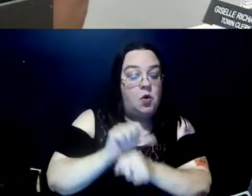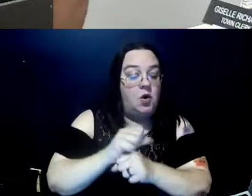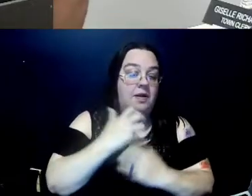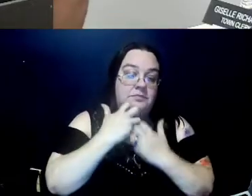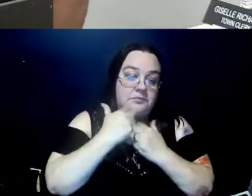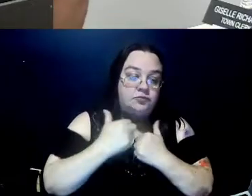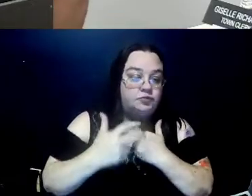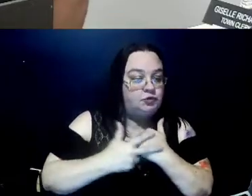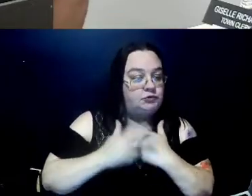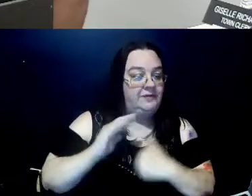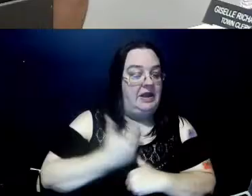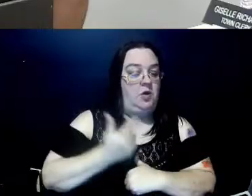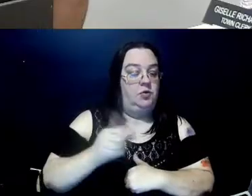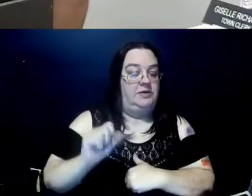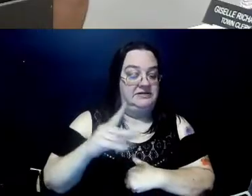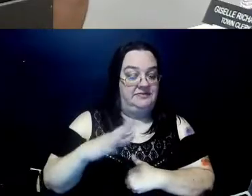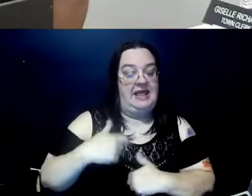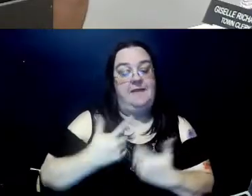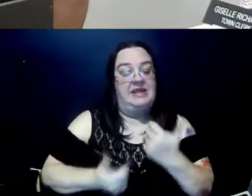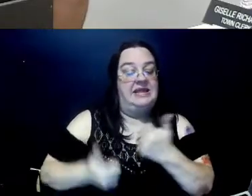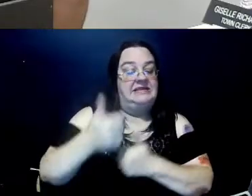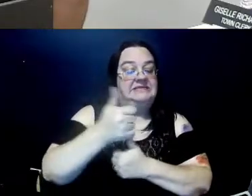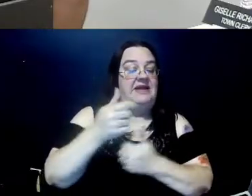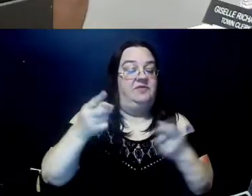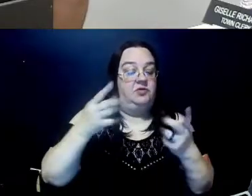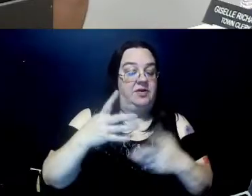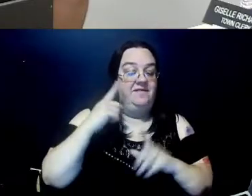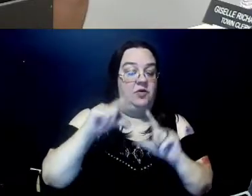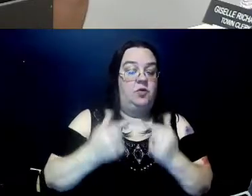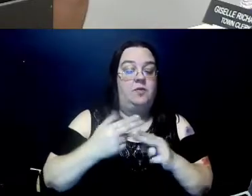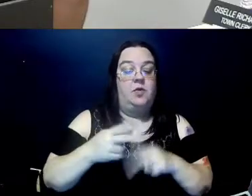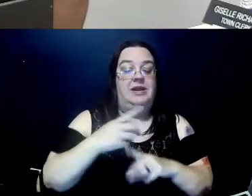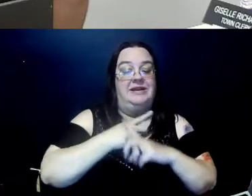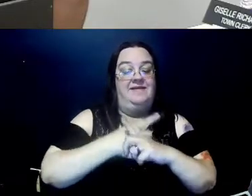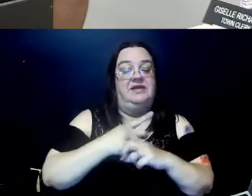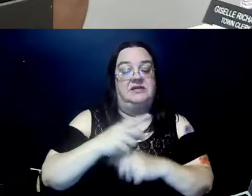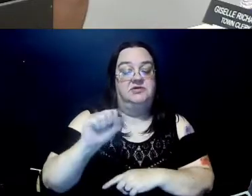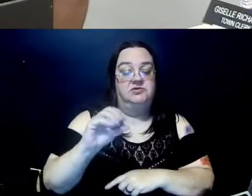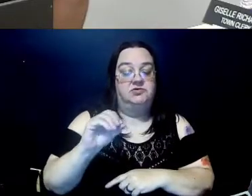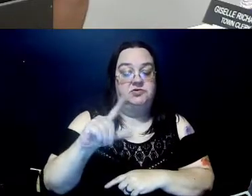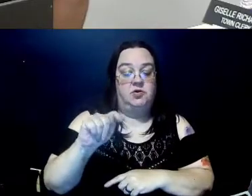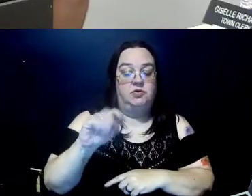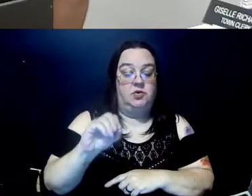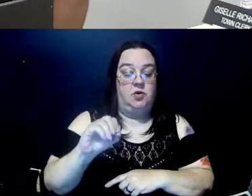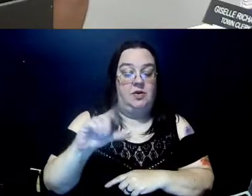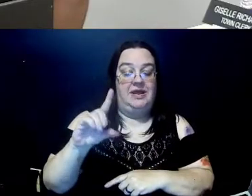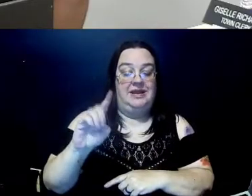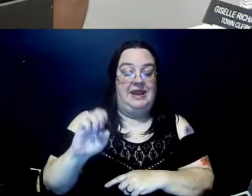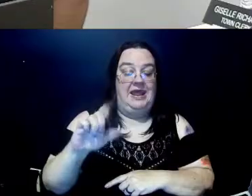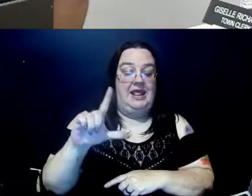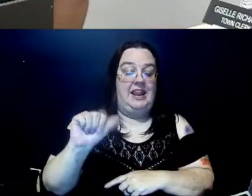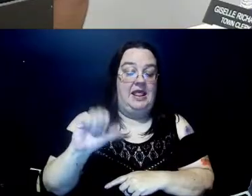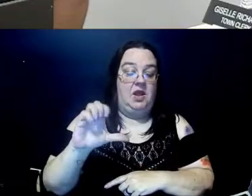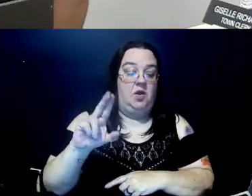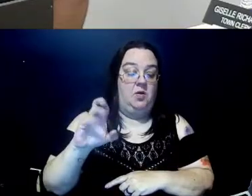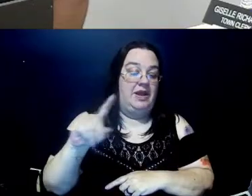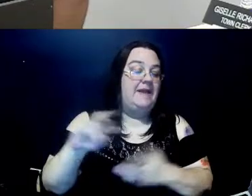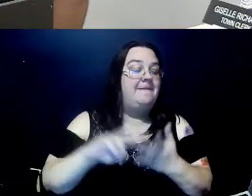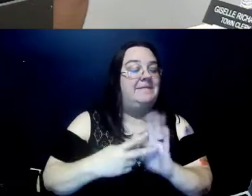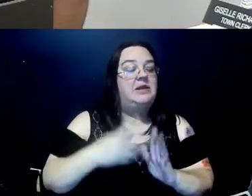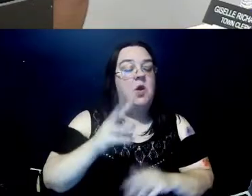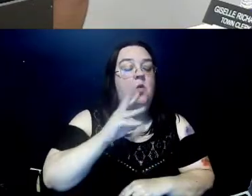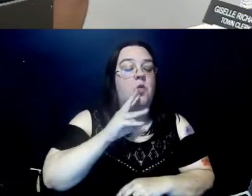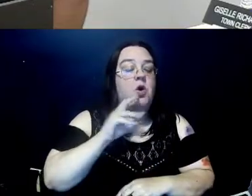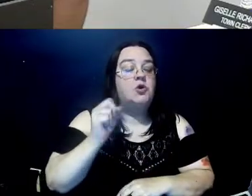I'm the executive director for a group called Defensores de la Cuenca, which means watershed defenders. We work to engage communities in